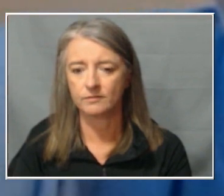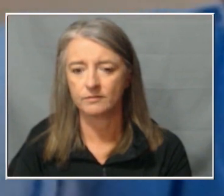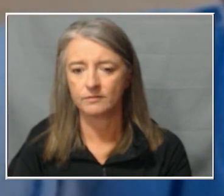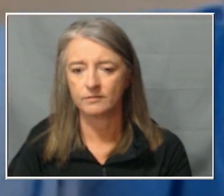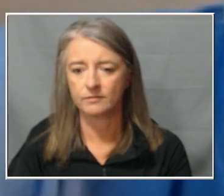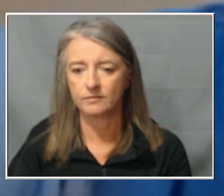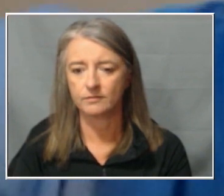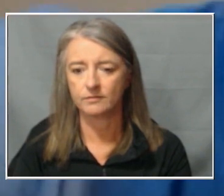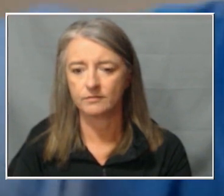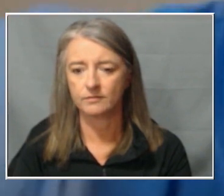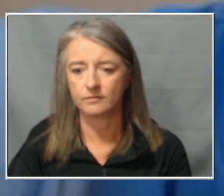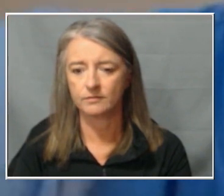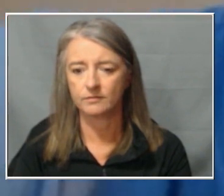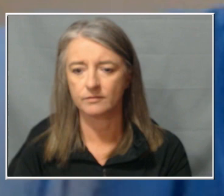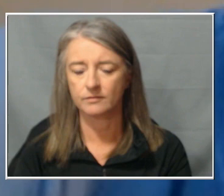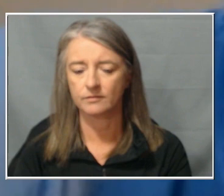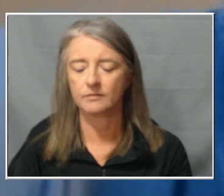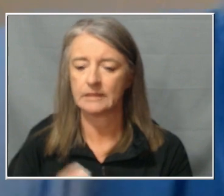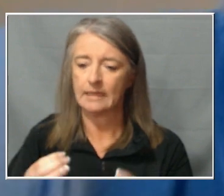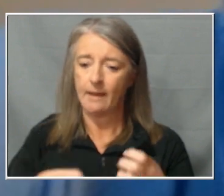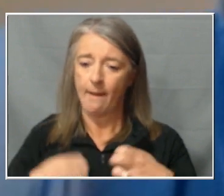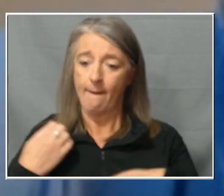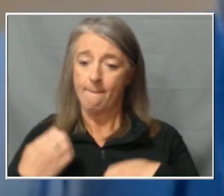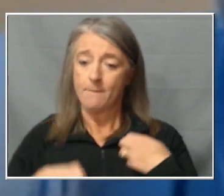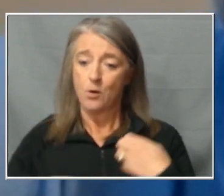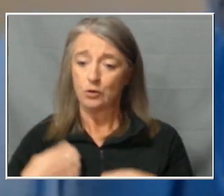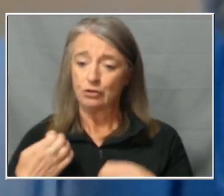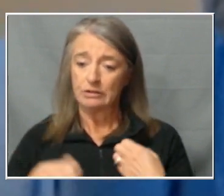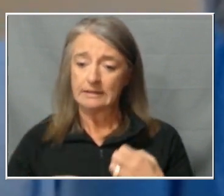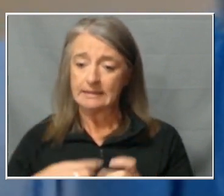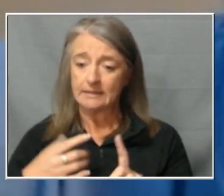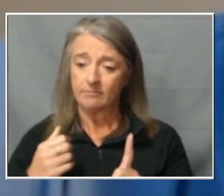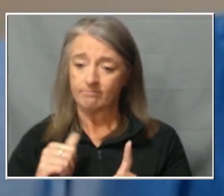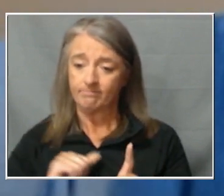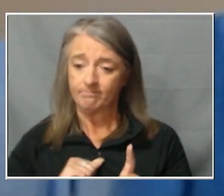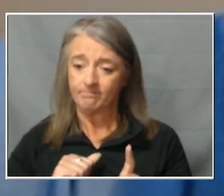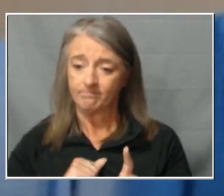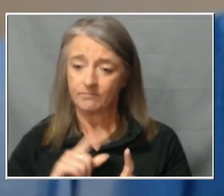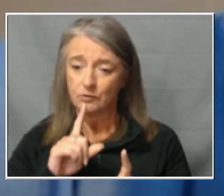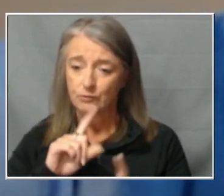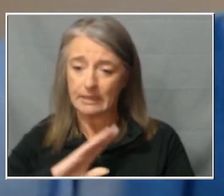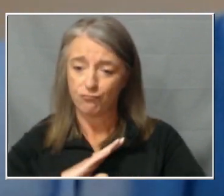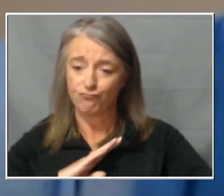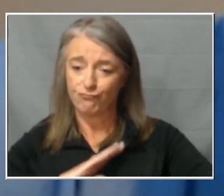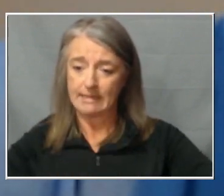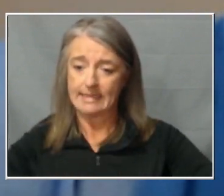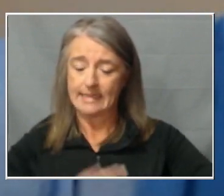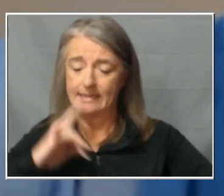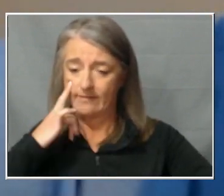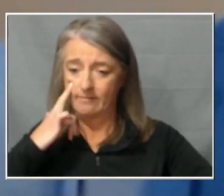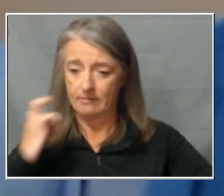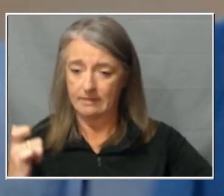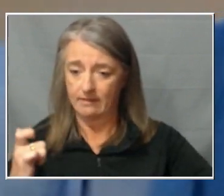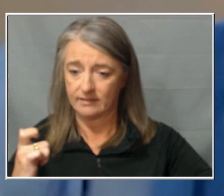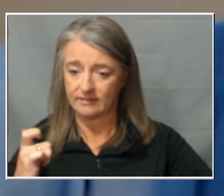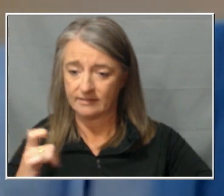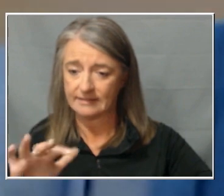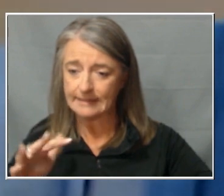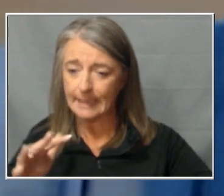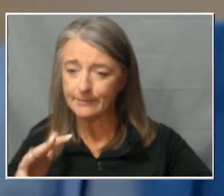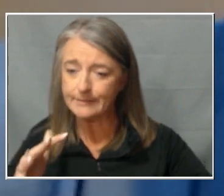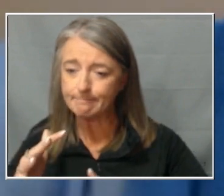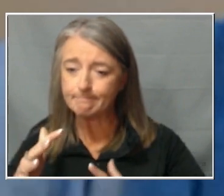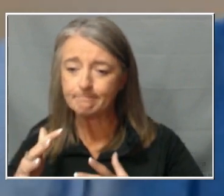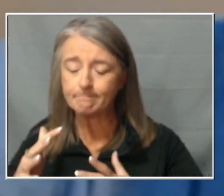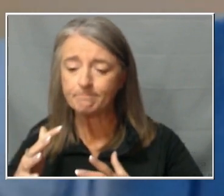Physically and emotionally. Emotionally, I was really relieved, because it was kind of